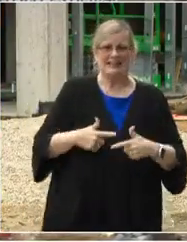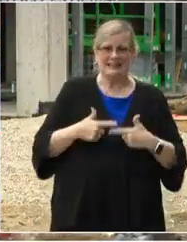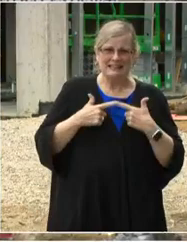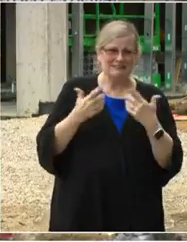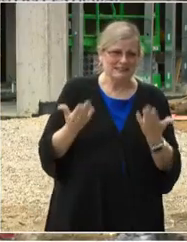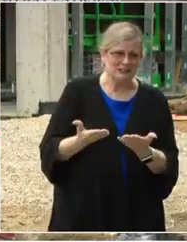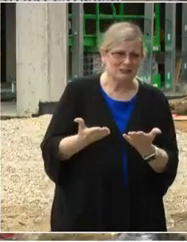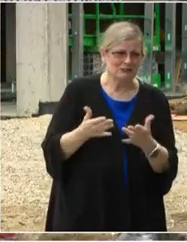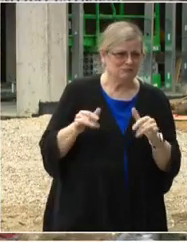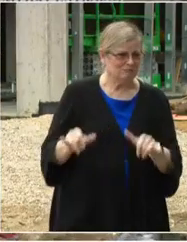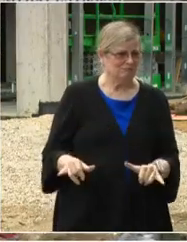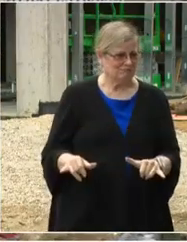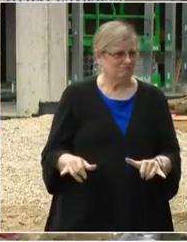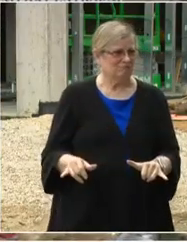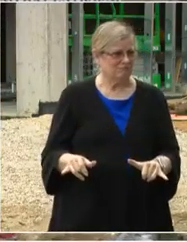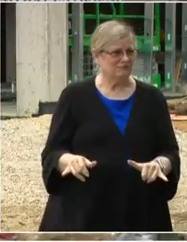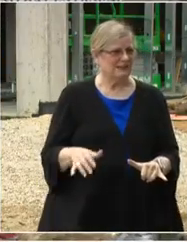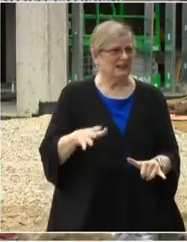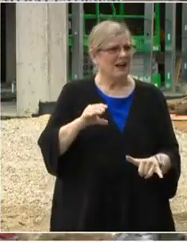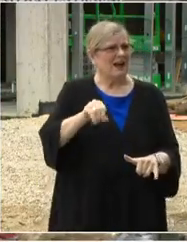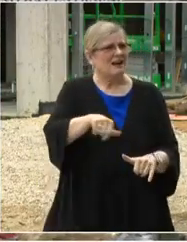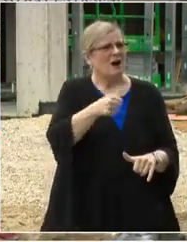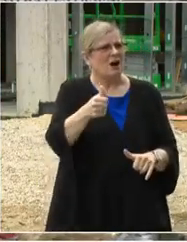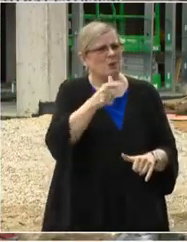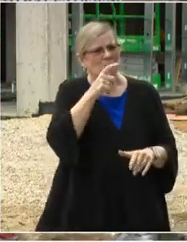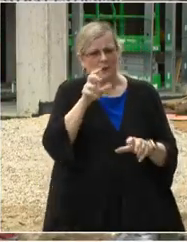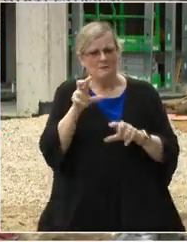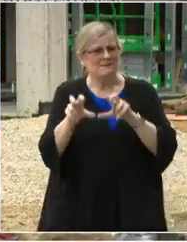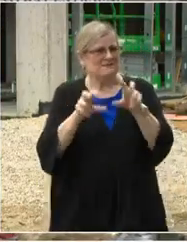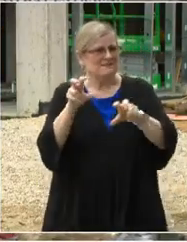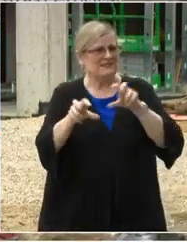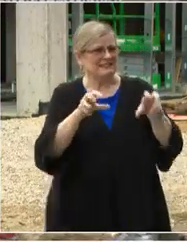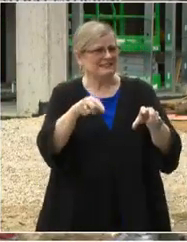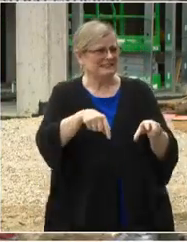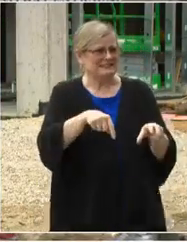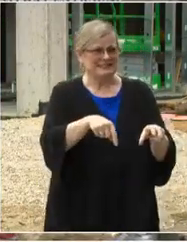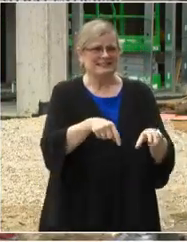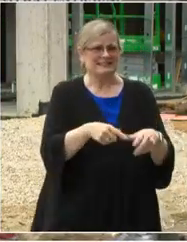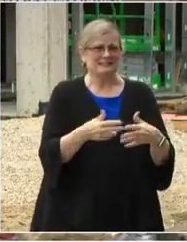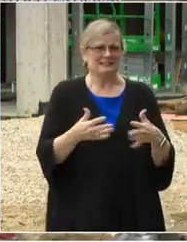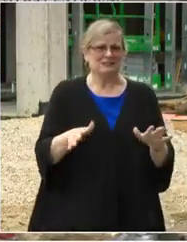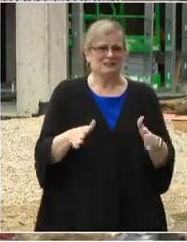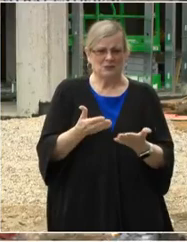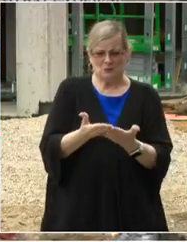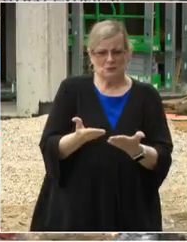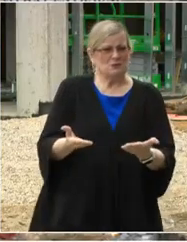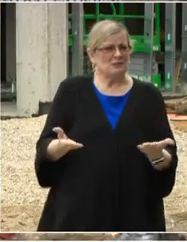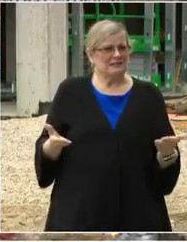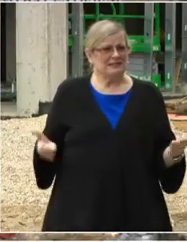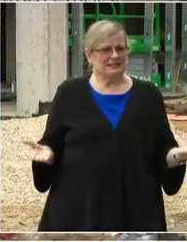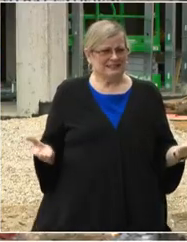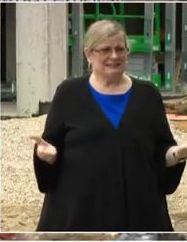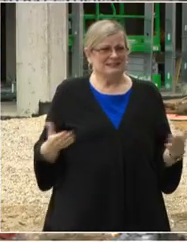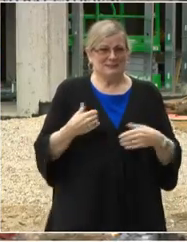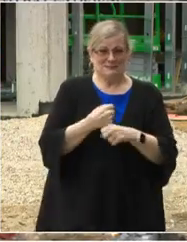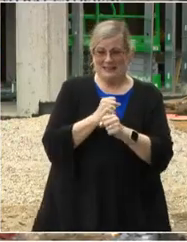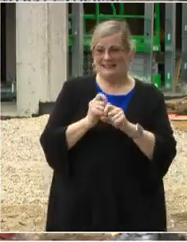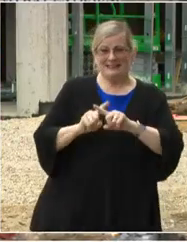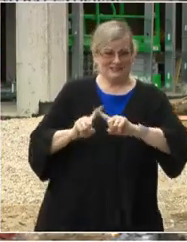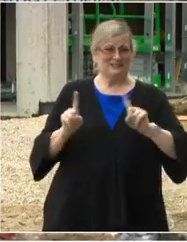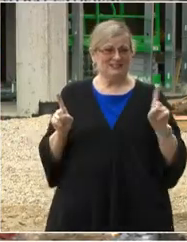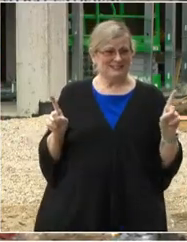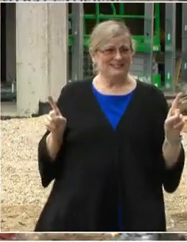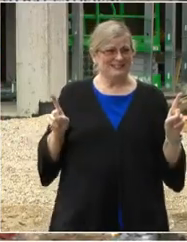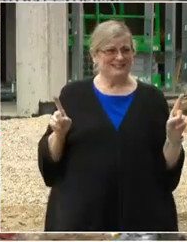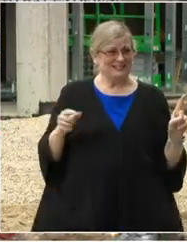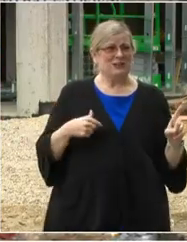all of our stakeholders and advocates is that these resources plus the LRSP are going to make the difference in what we need to do to